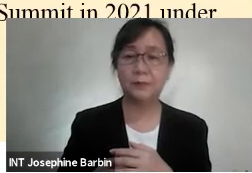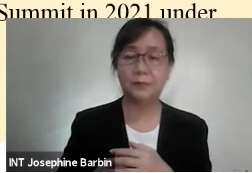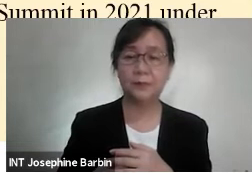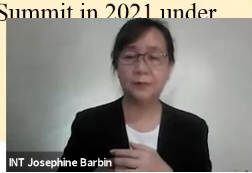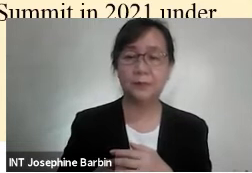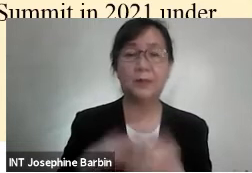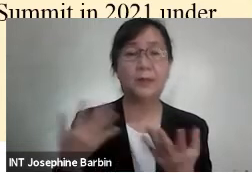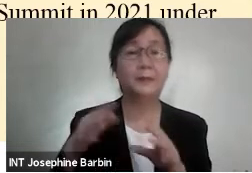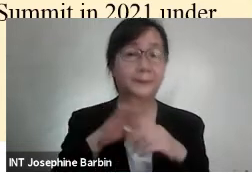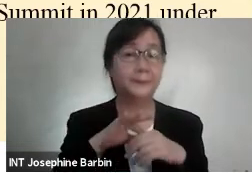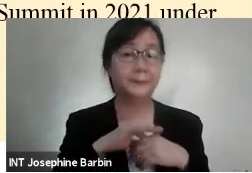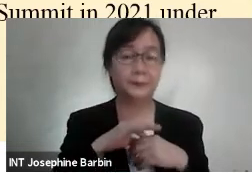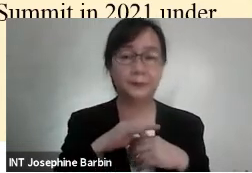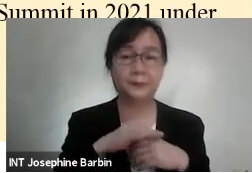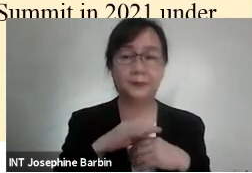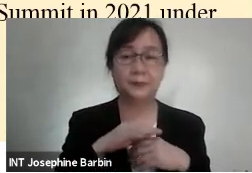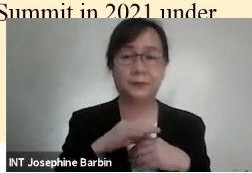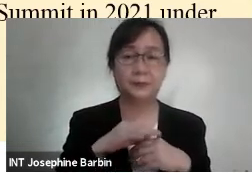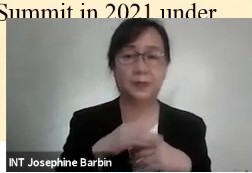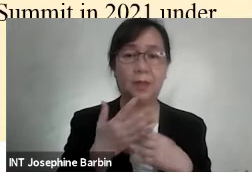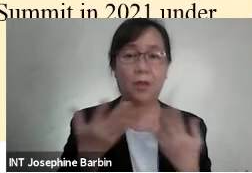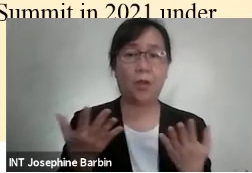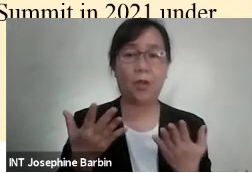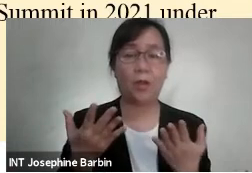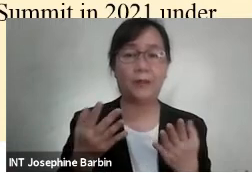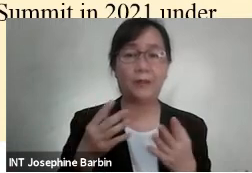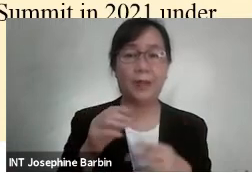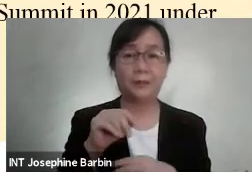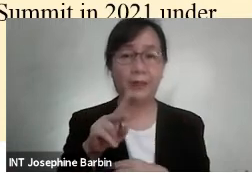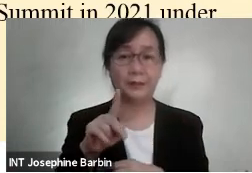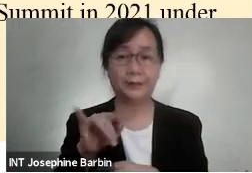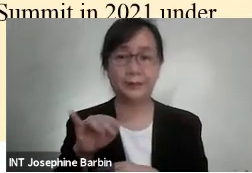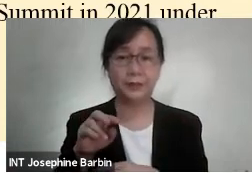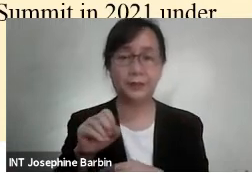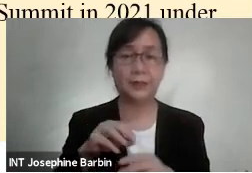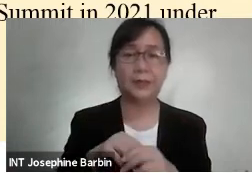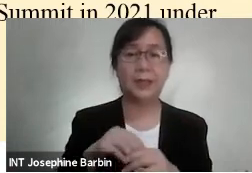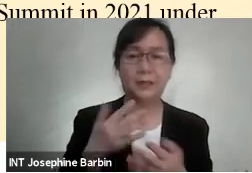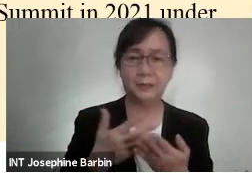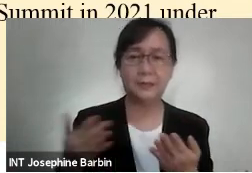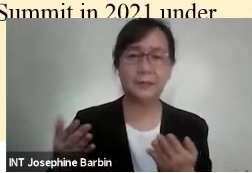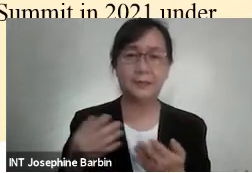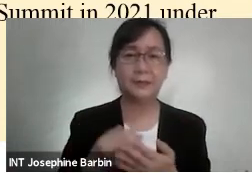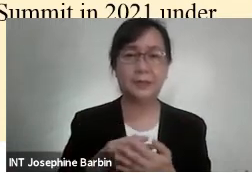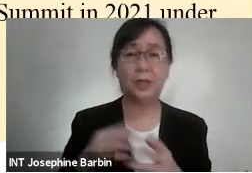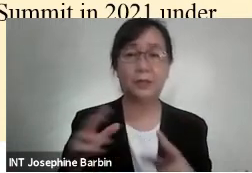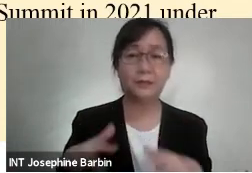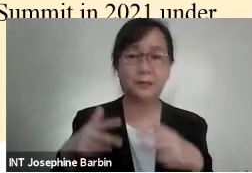the benefits or the advantage of Internet of Things and also the